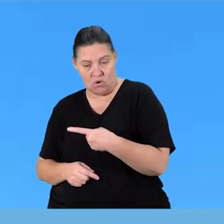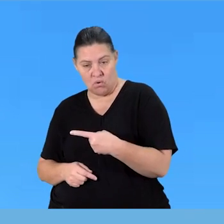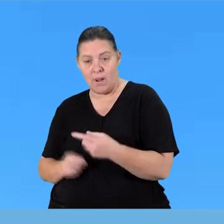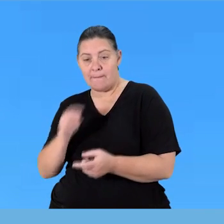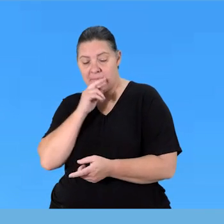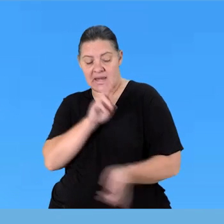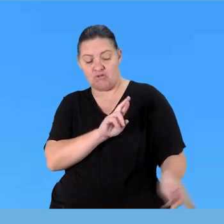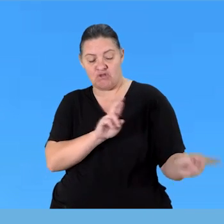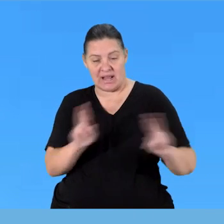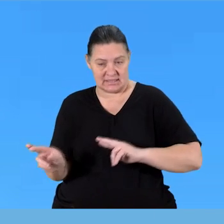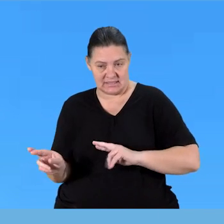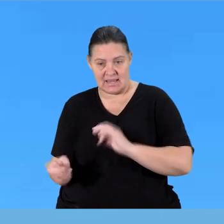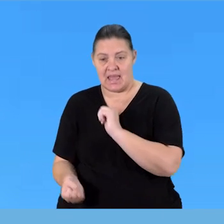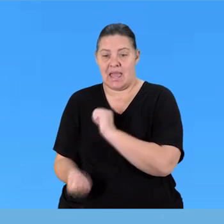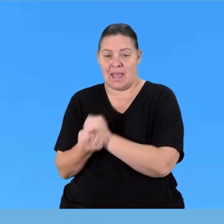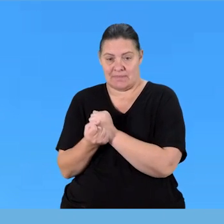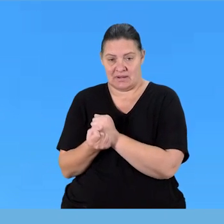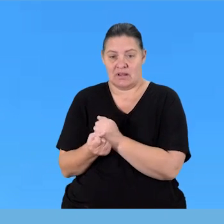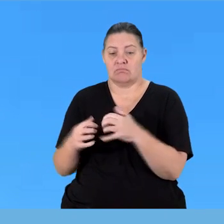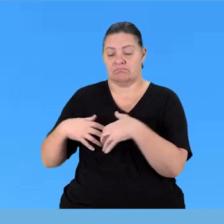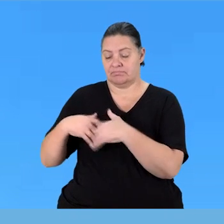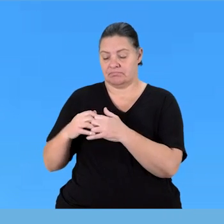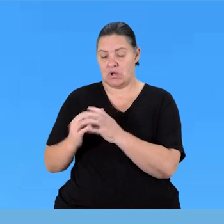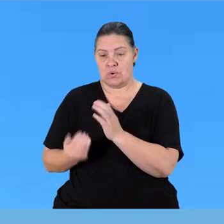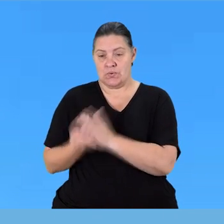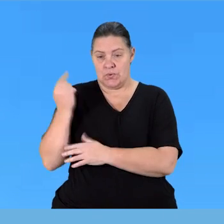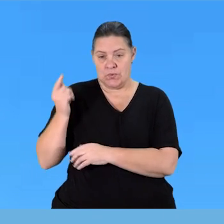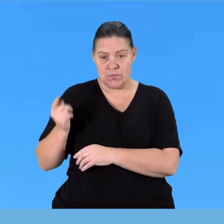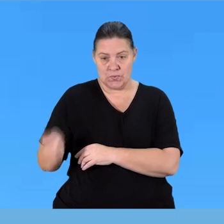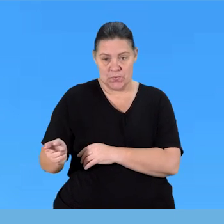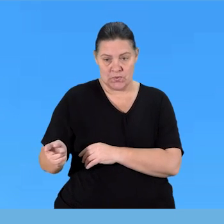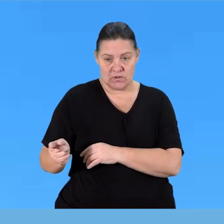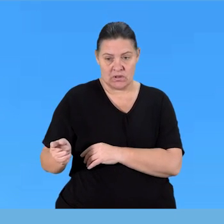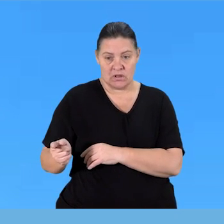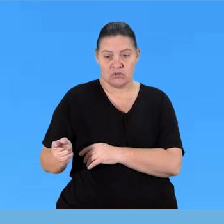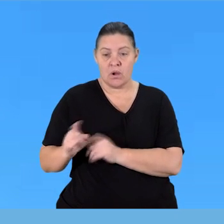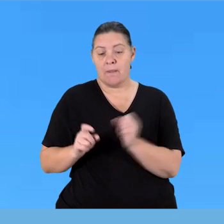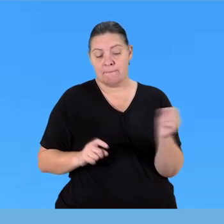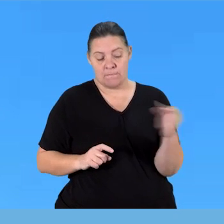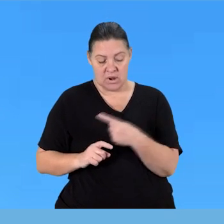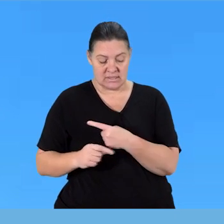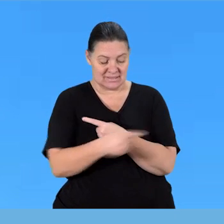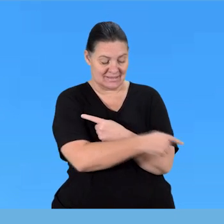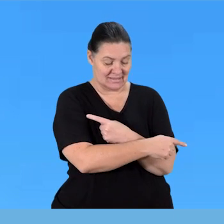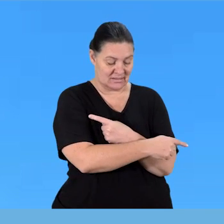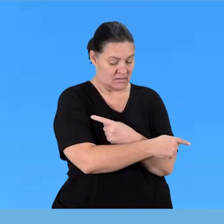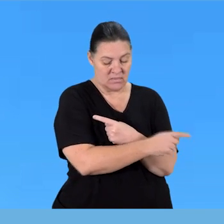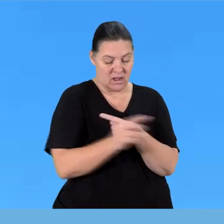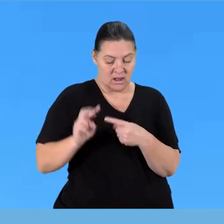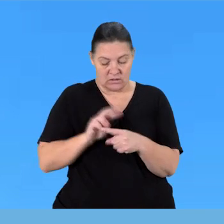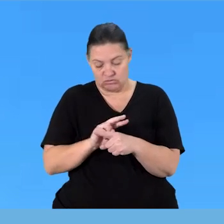arrow shows that the reactants have reacted to form this thing. So they are showing or pointing away from